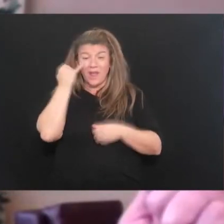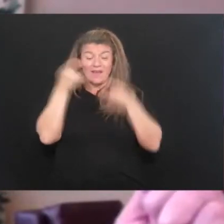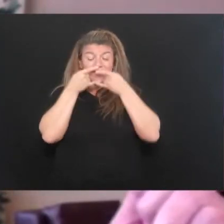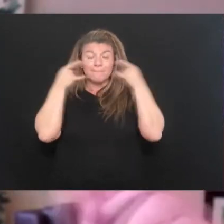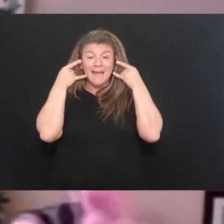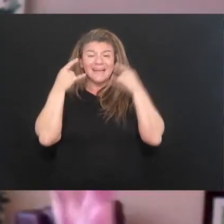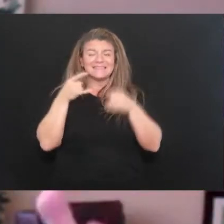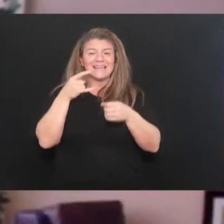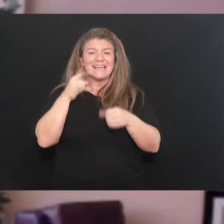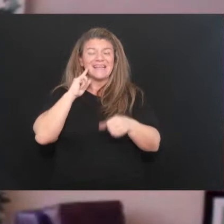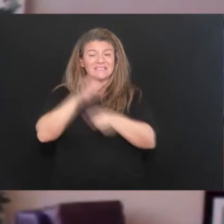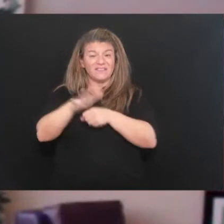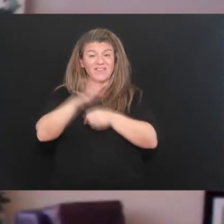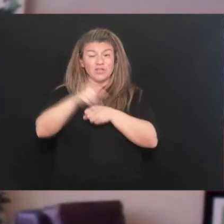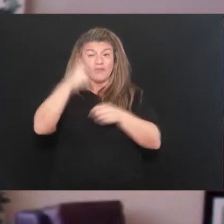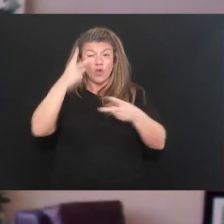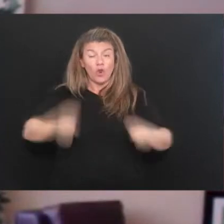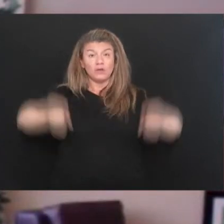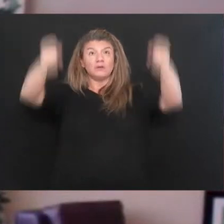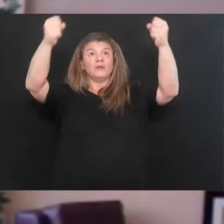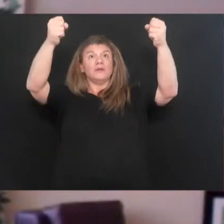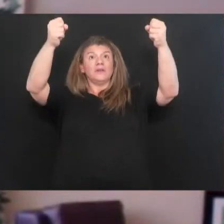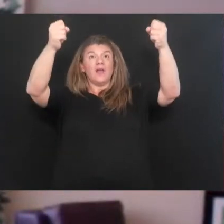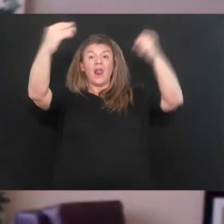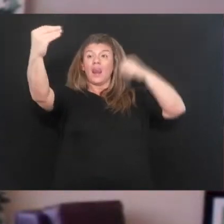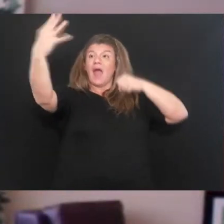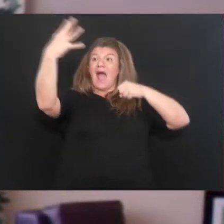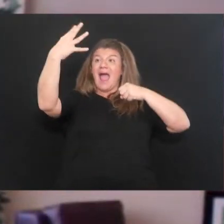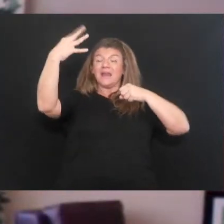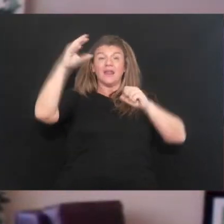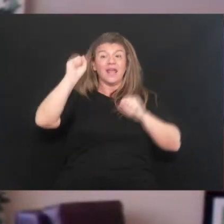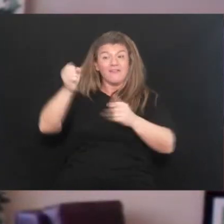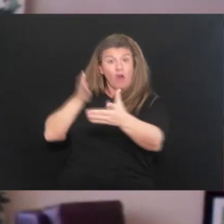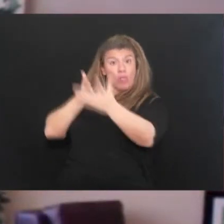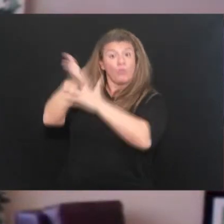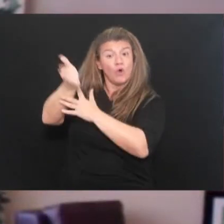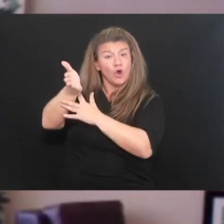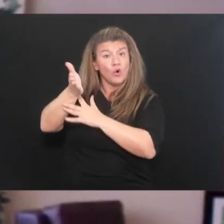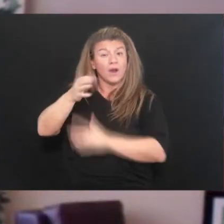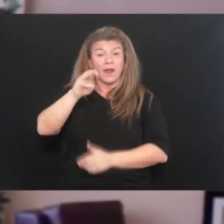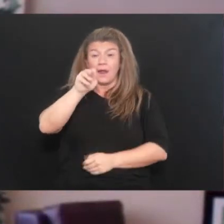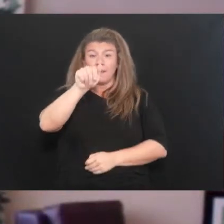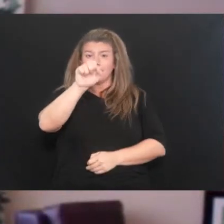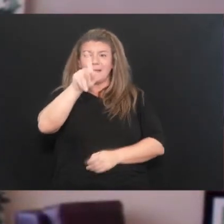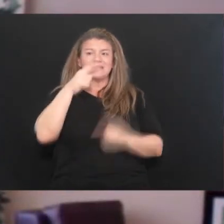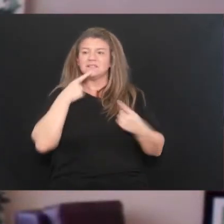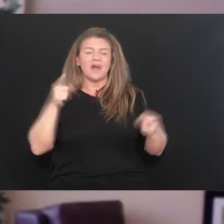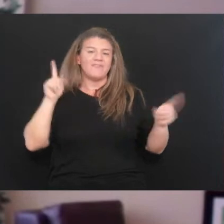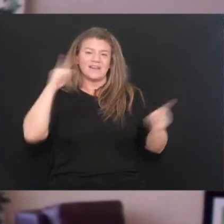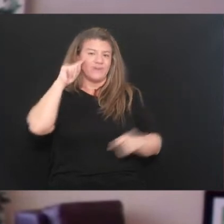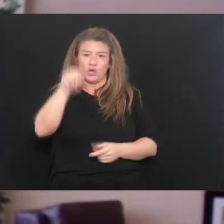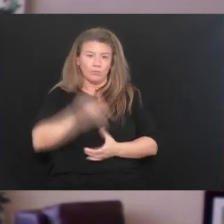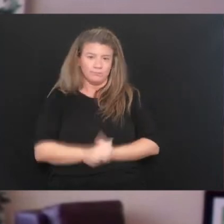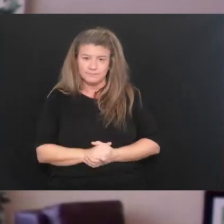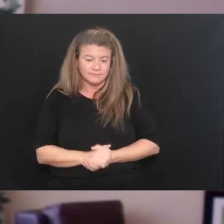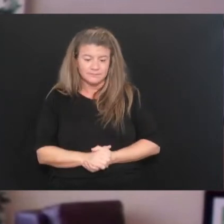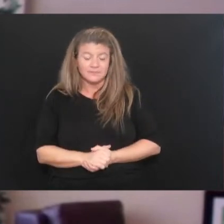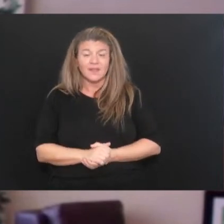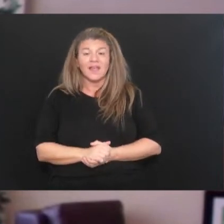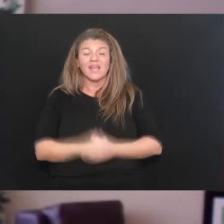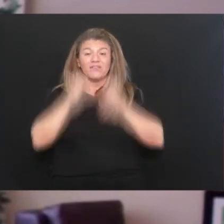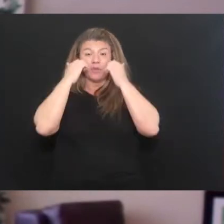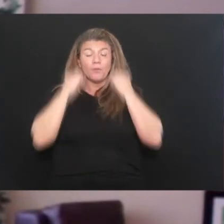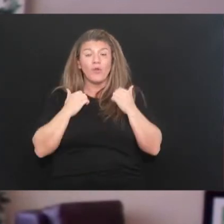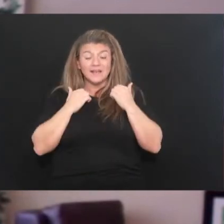hold it up to light. If you can see light coming through the mask is not going to be effective for you. And if you pull the mask